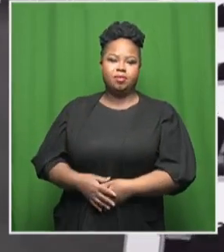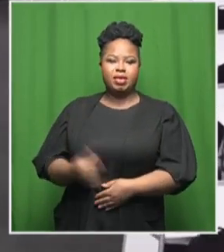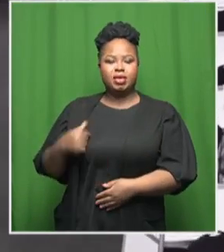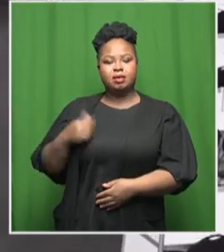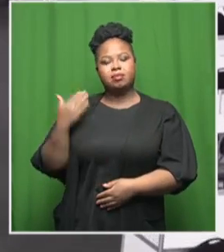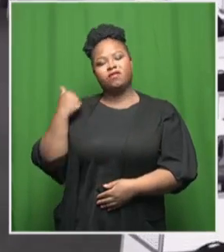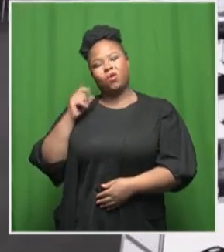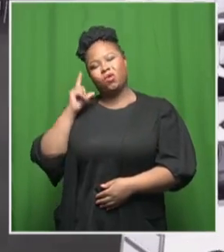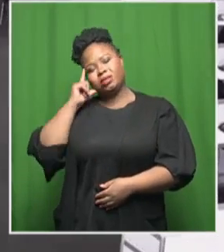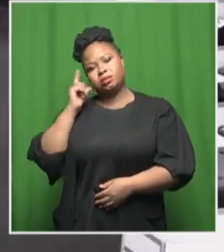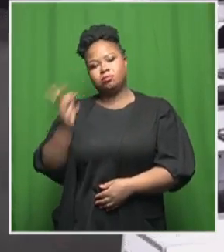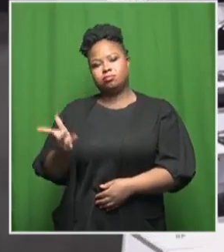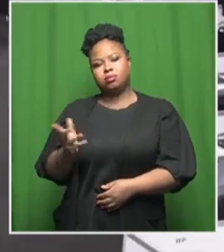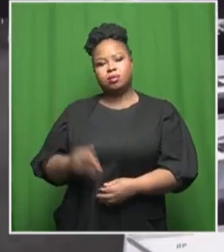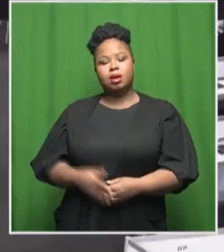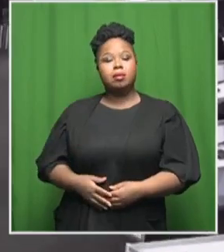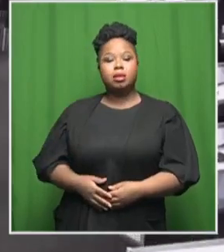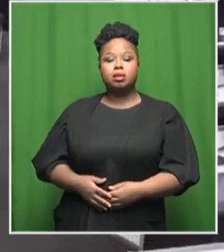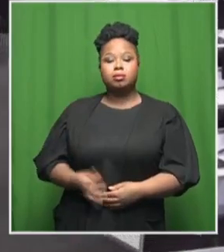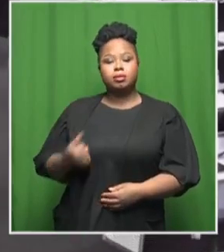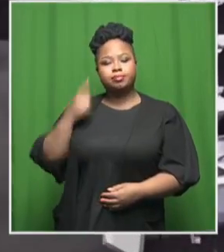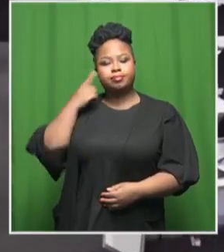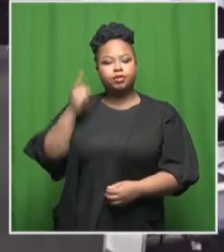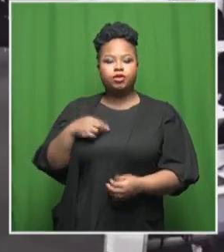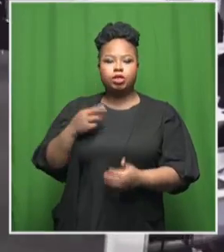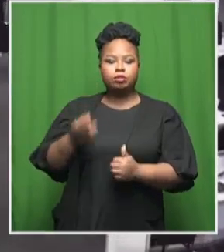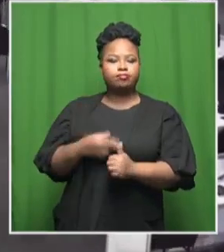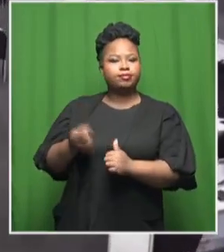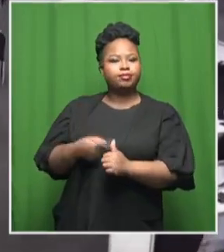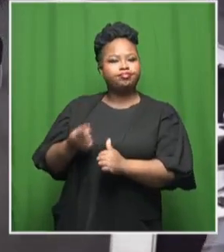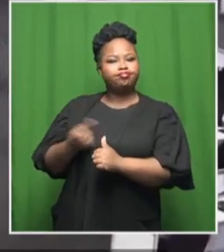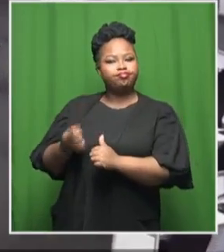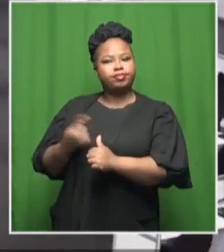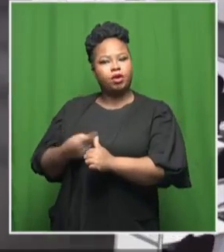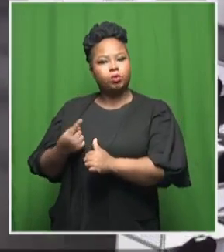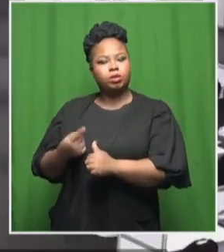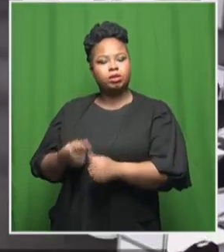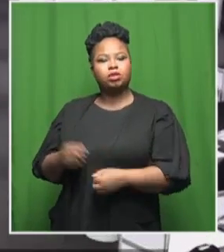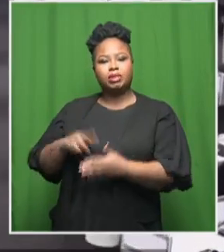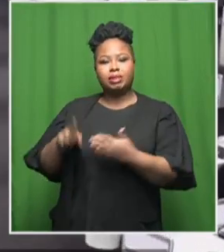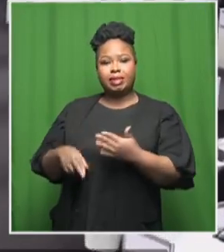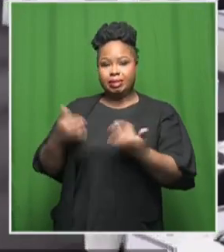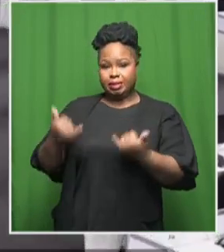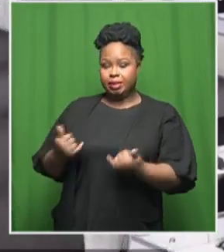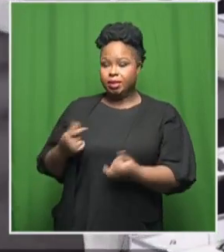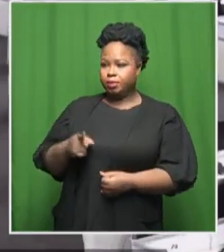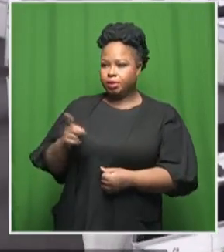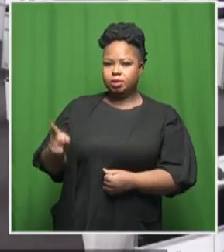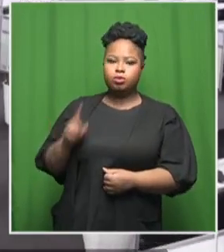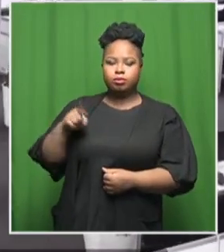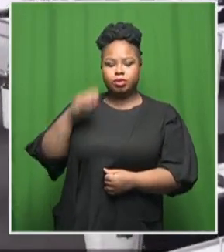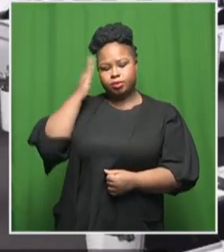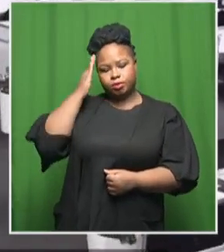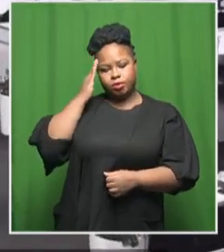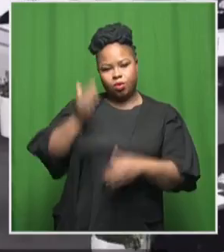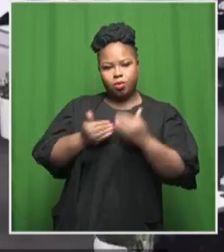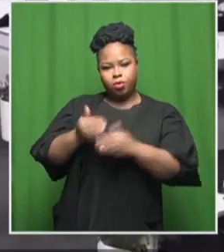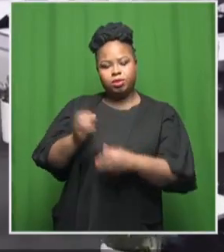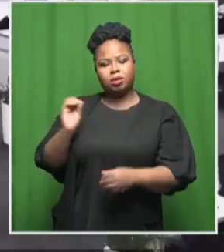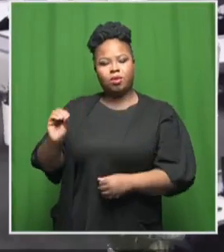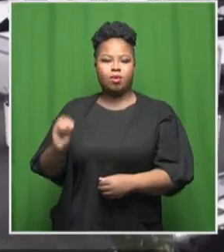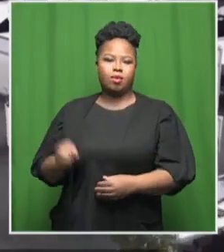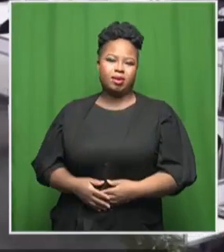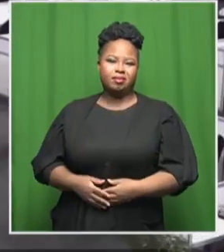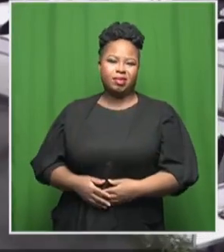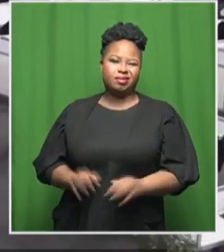think just in terms of the results coming in, I think it's important to understand there's a process. Even though you say